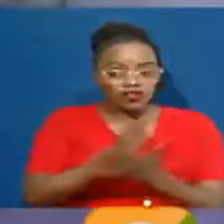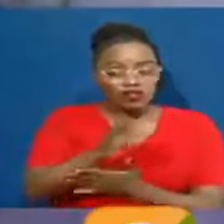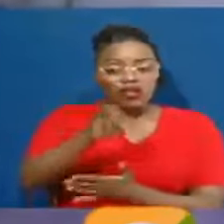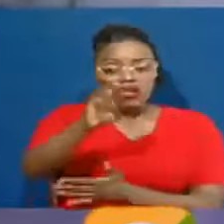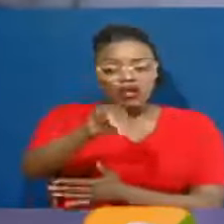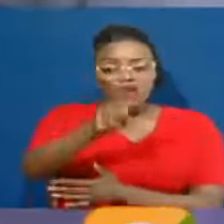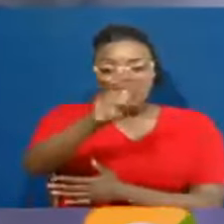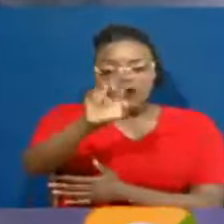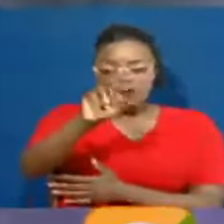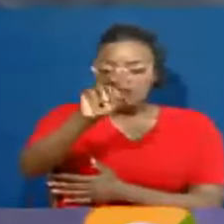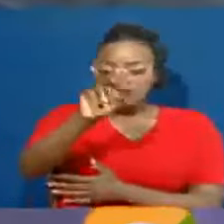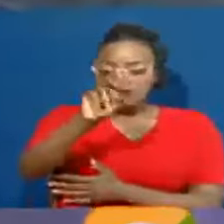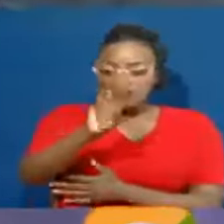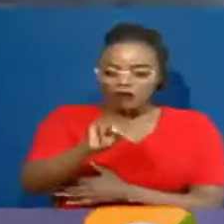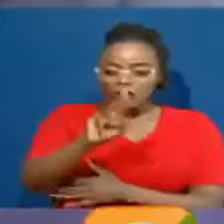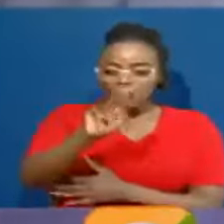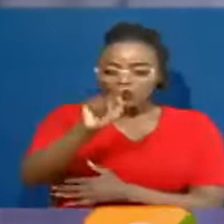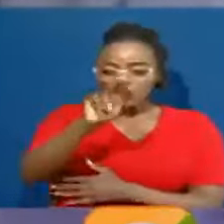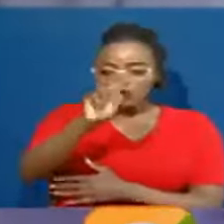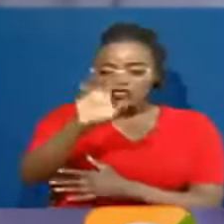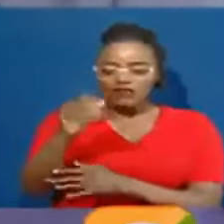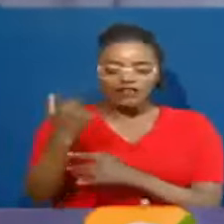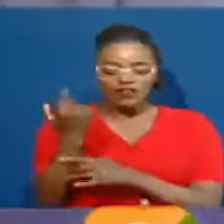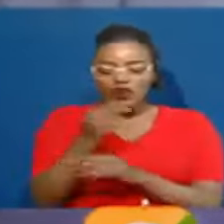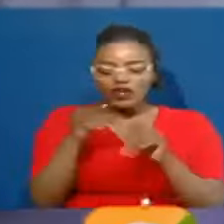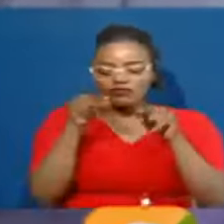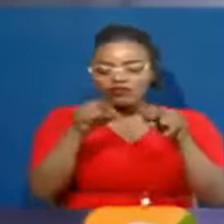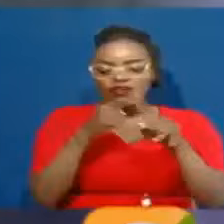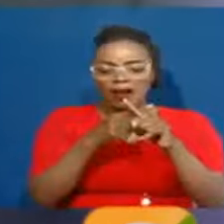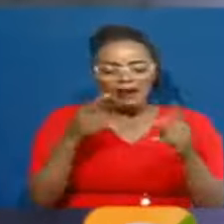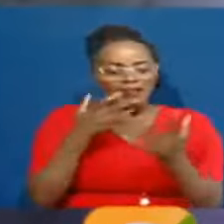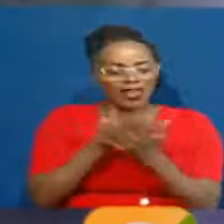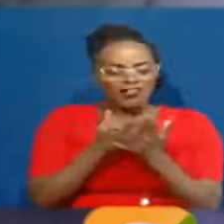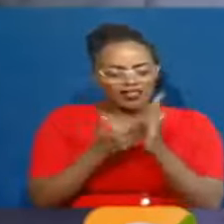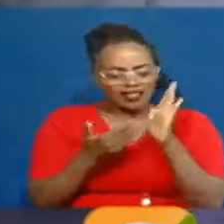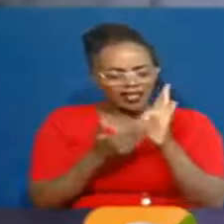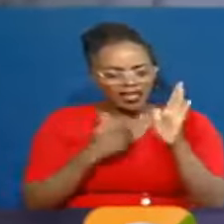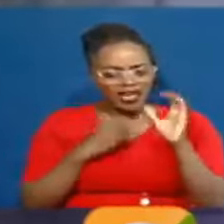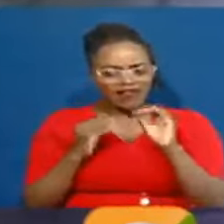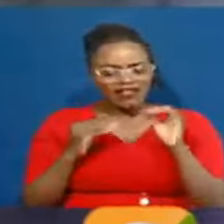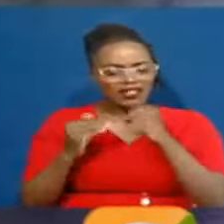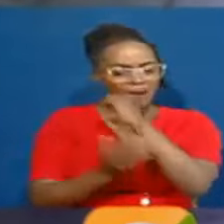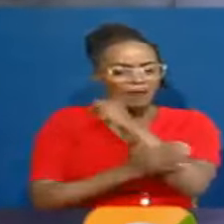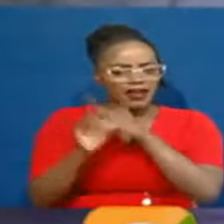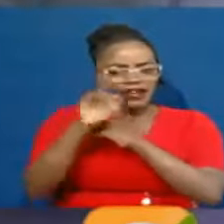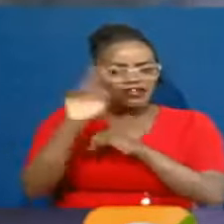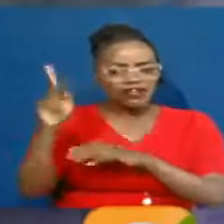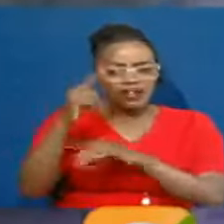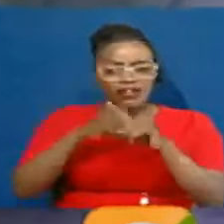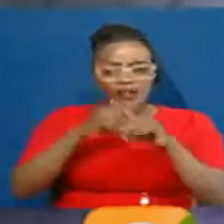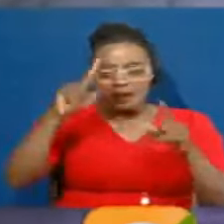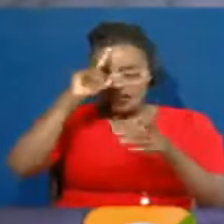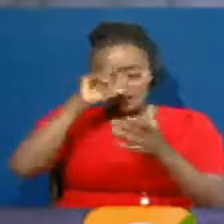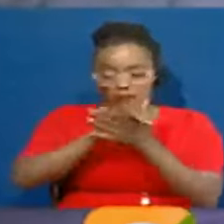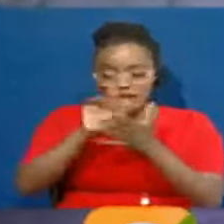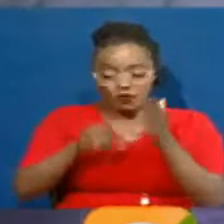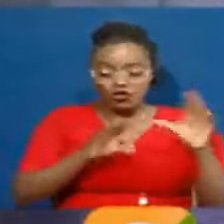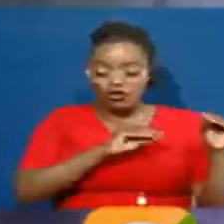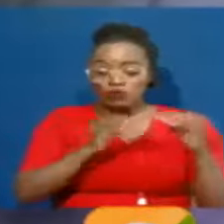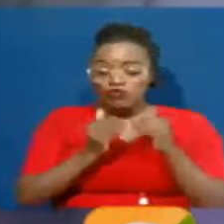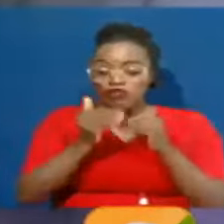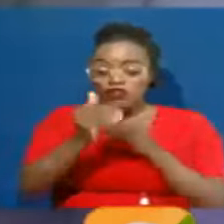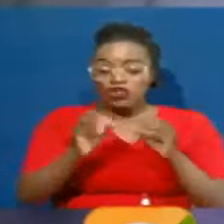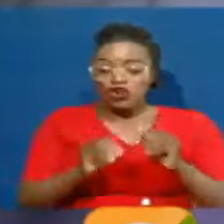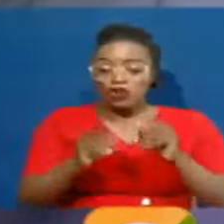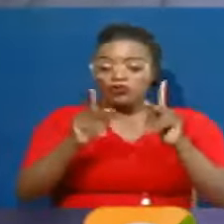Mutuse. And Mwengi Mutuse has just provided allegations without substantiation. It's a dark day for Kenya, but I believe marching forward, there is